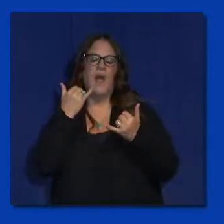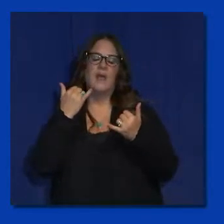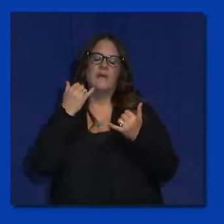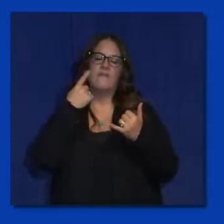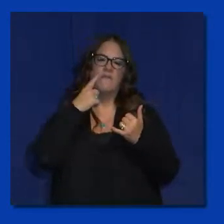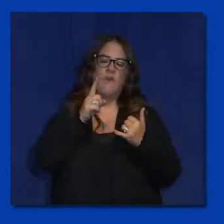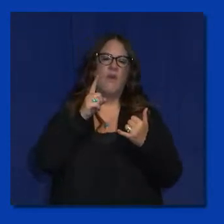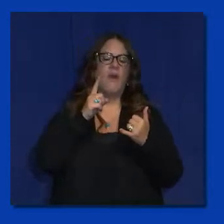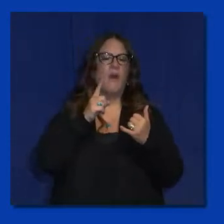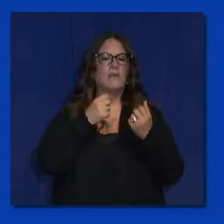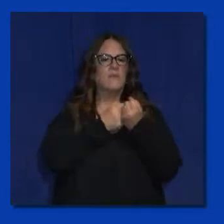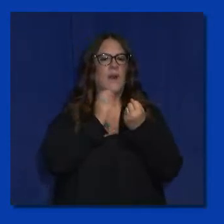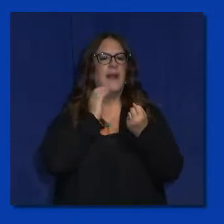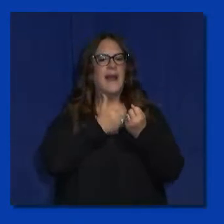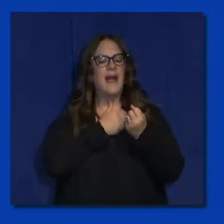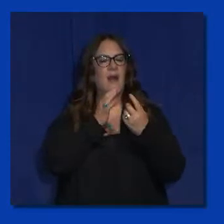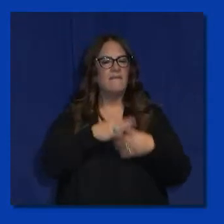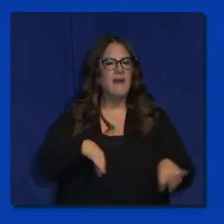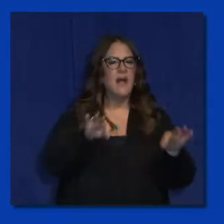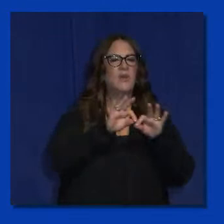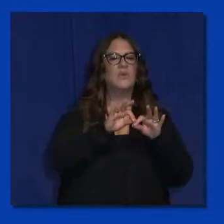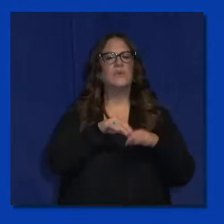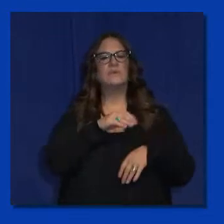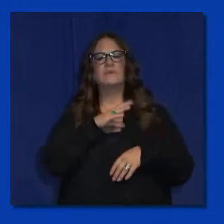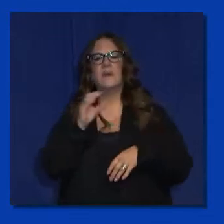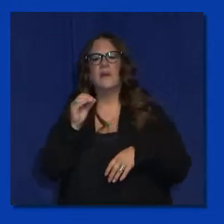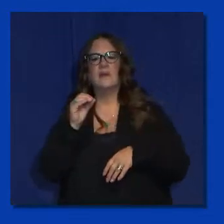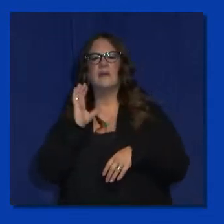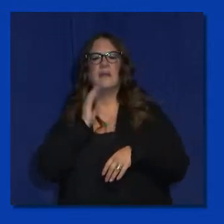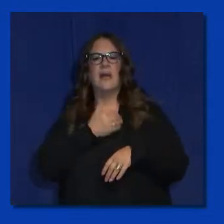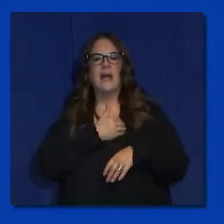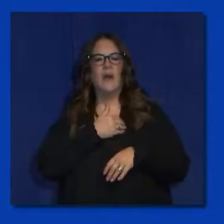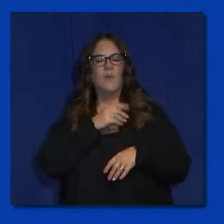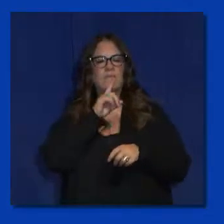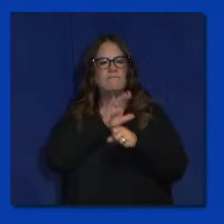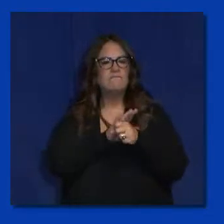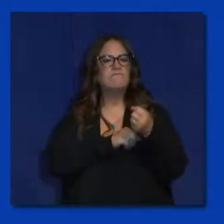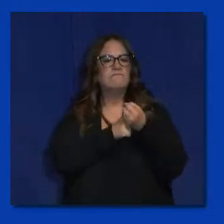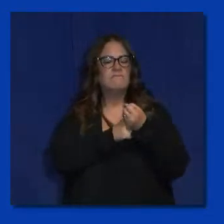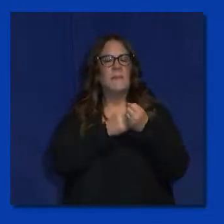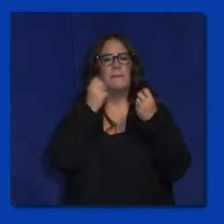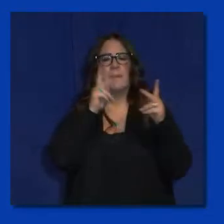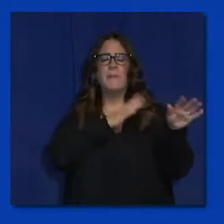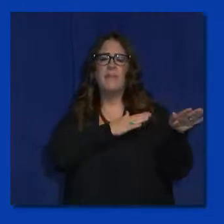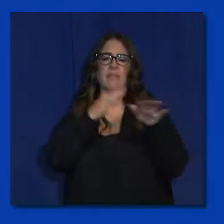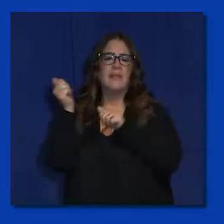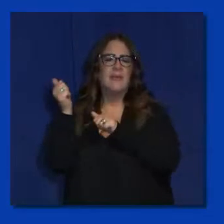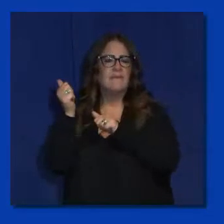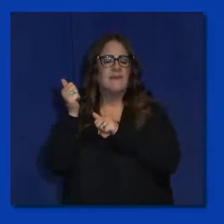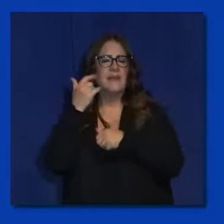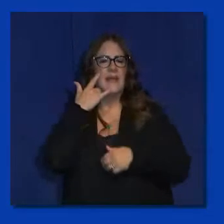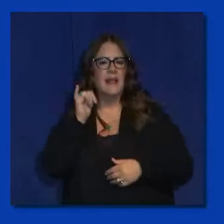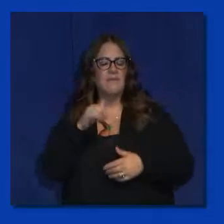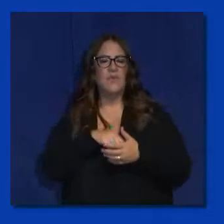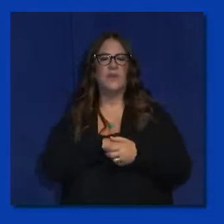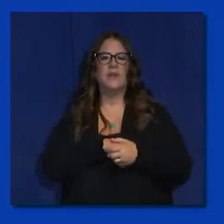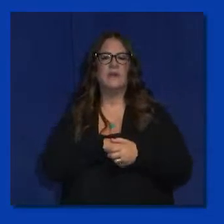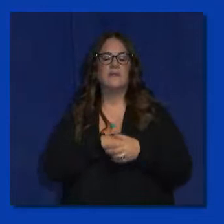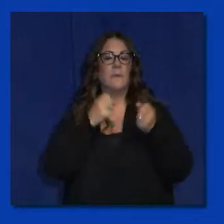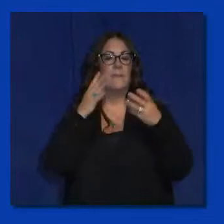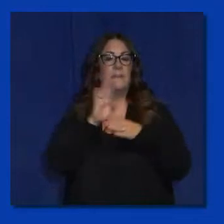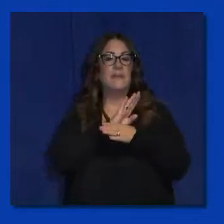I just, so interesting. There was, I think, 1 or 2 companies that left California and now are trying to fly their employees back